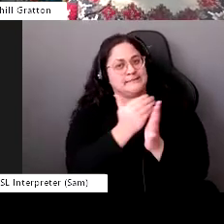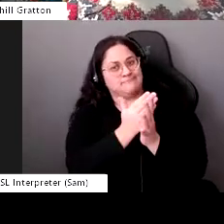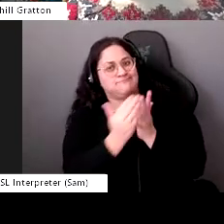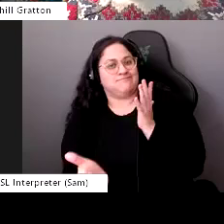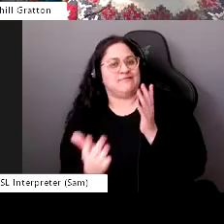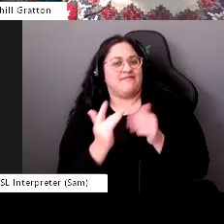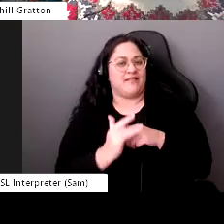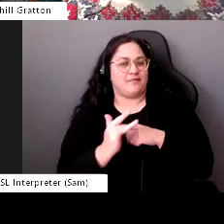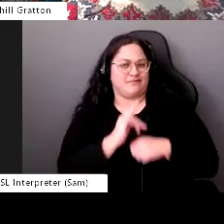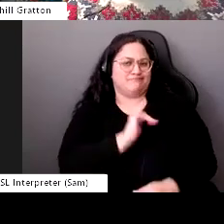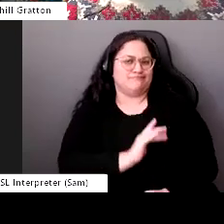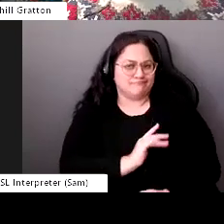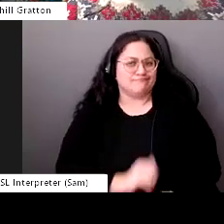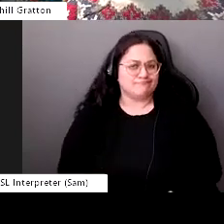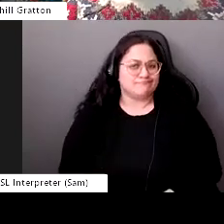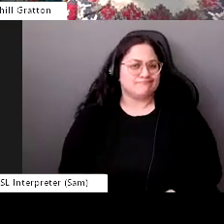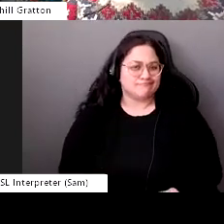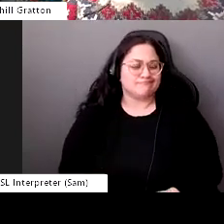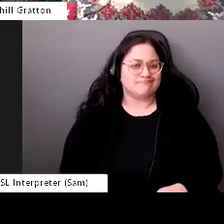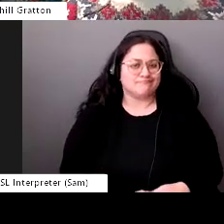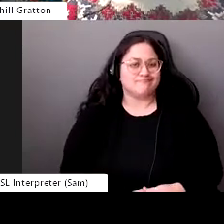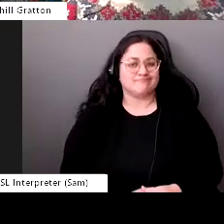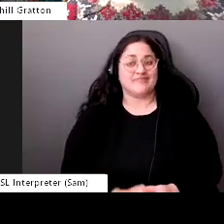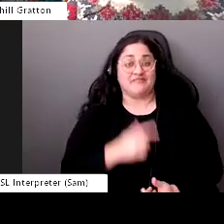not all of you, and certainly for me, I'm totally